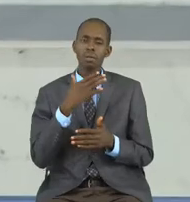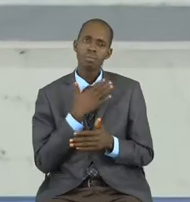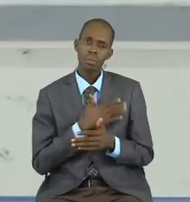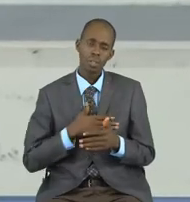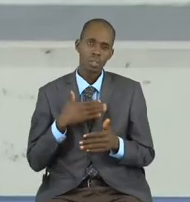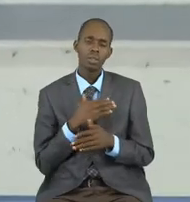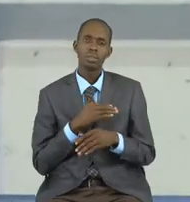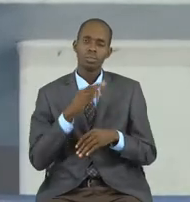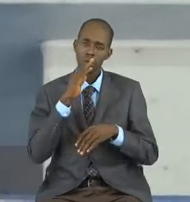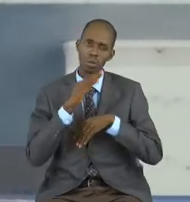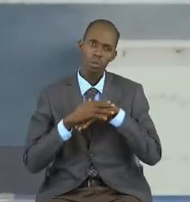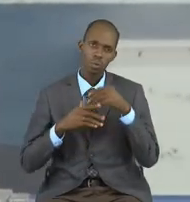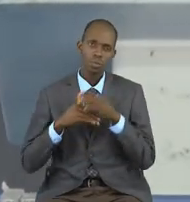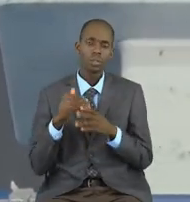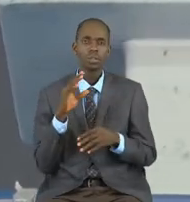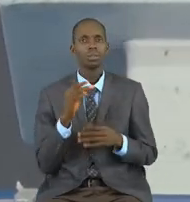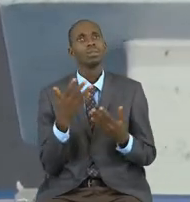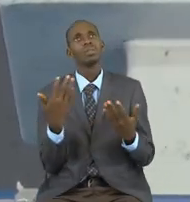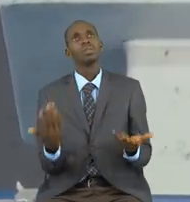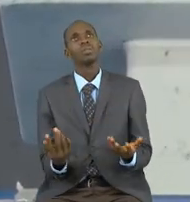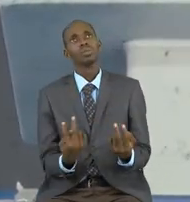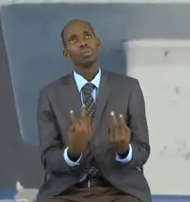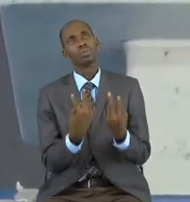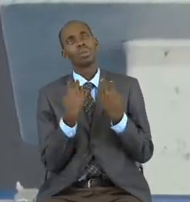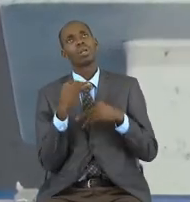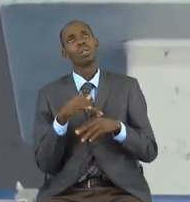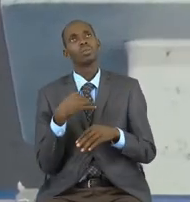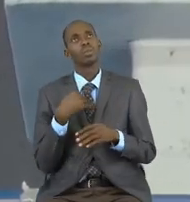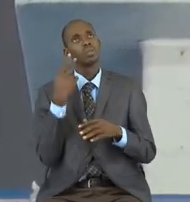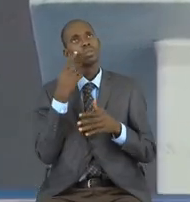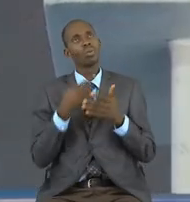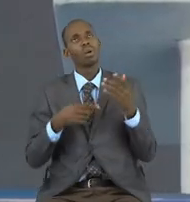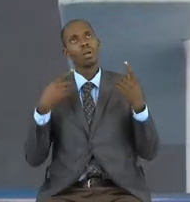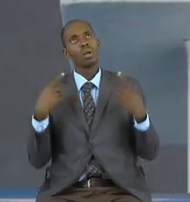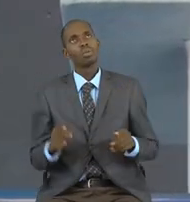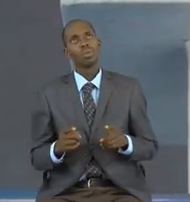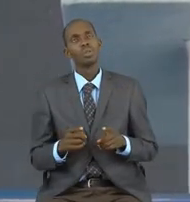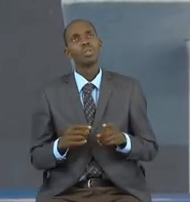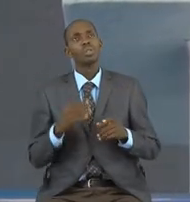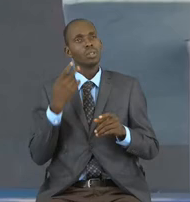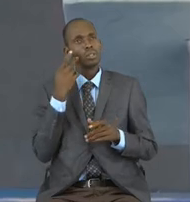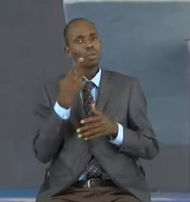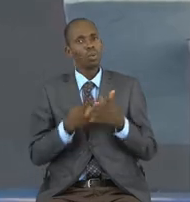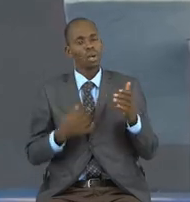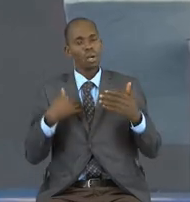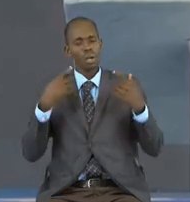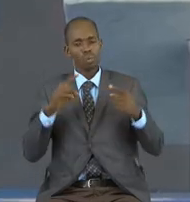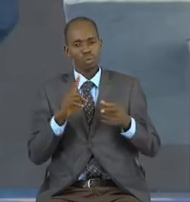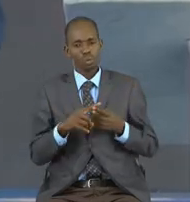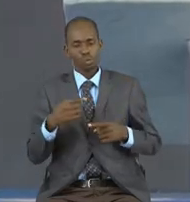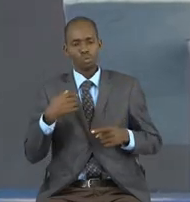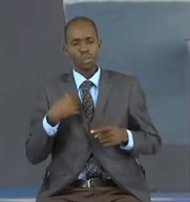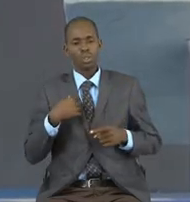And they say, "You know, look at what has happened to me. And multiply what has happened to you by 100. It's happened to